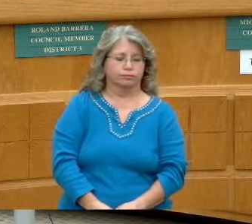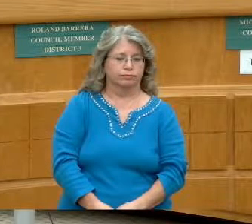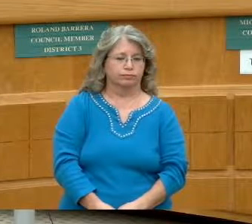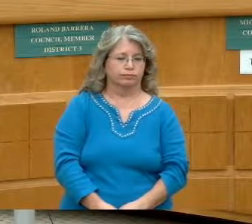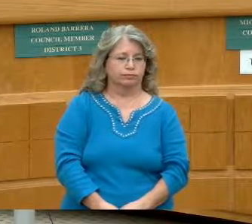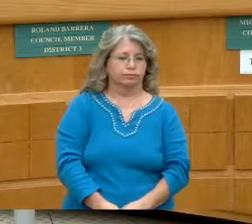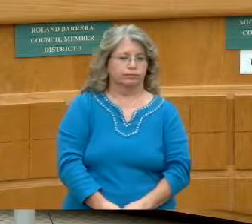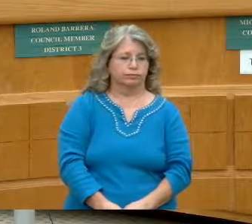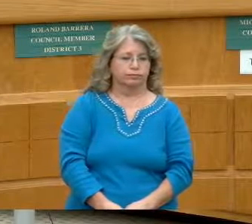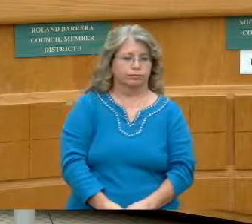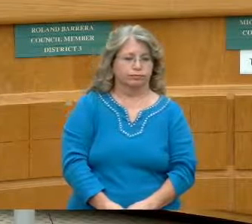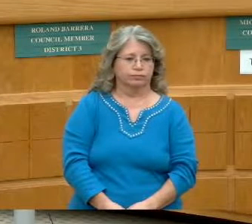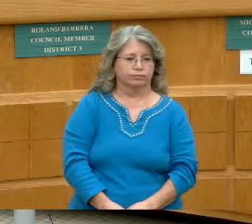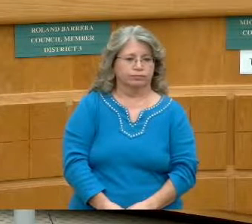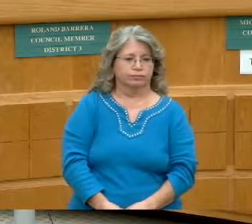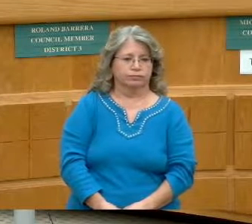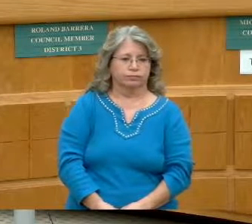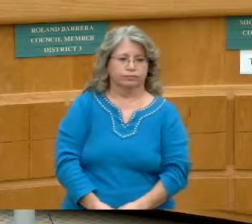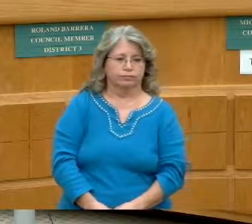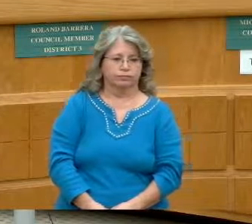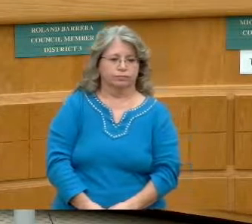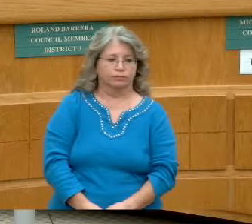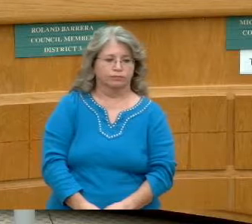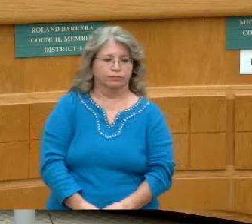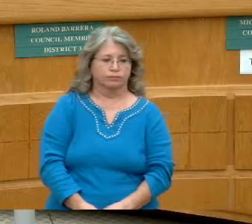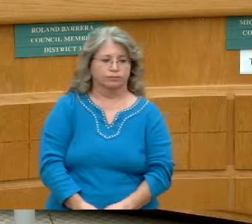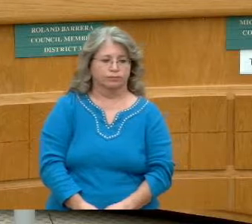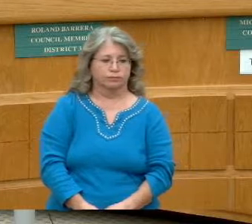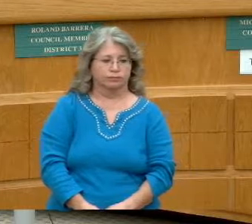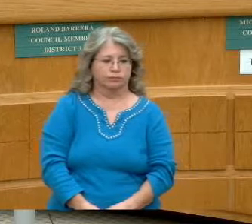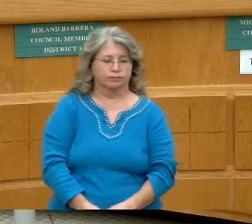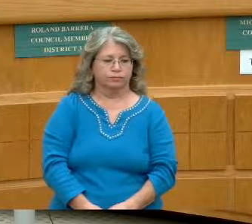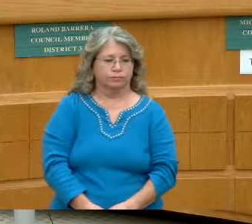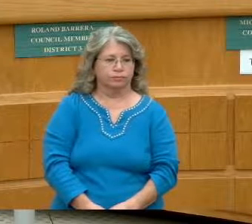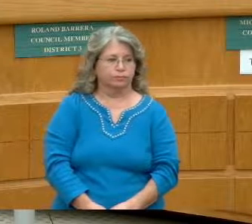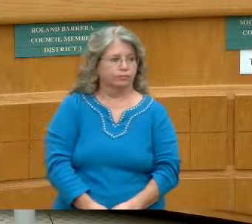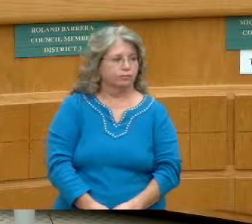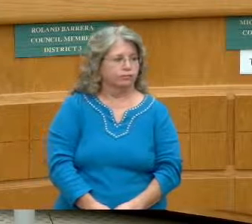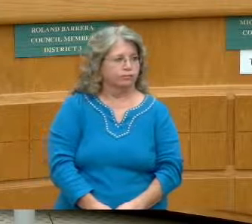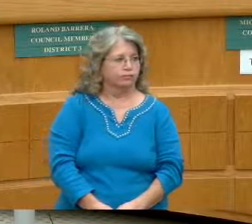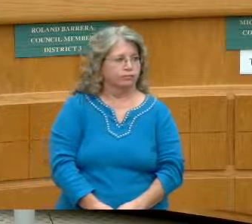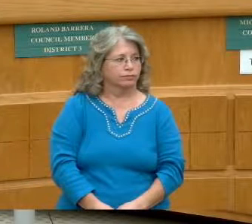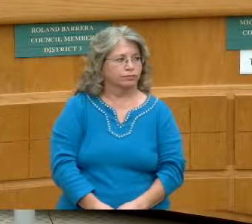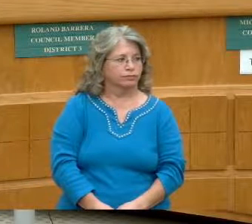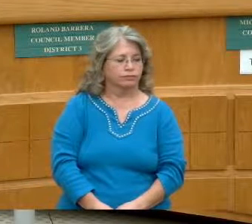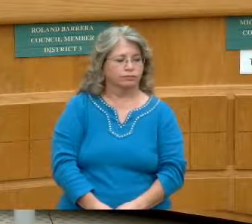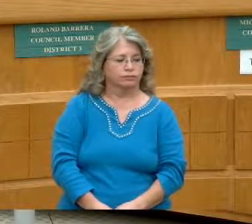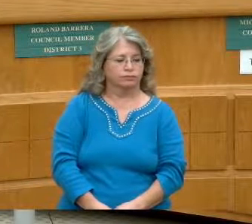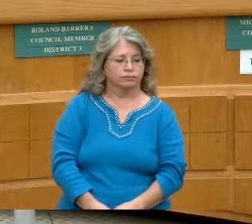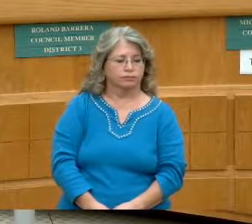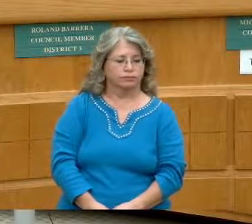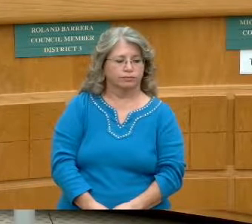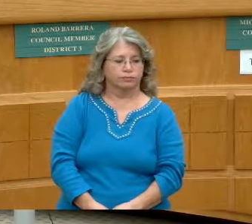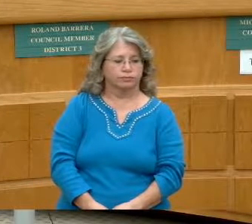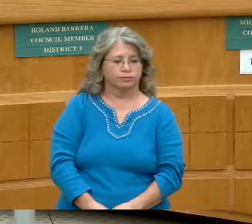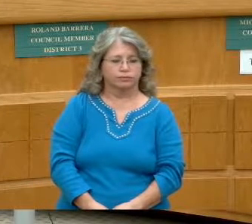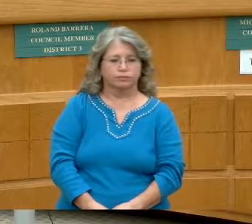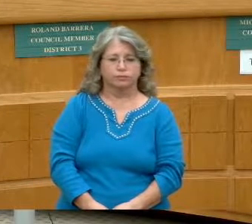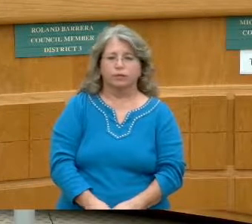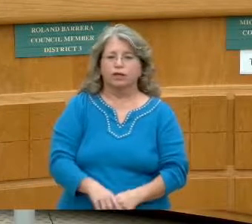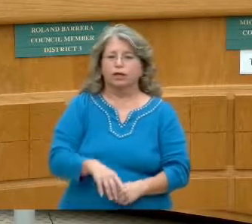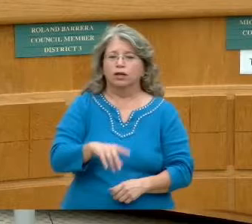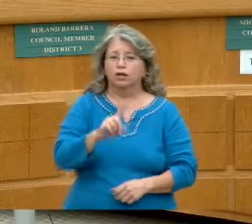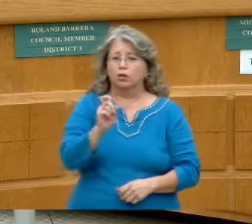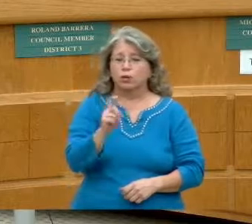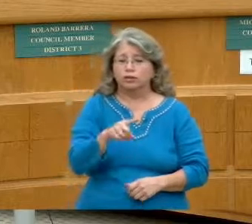militares se comunicará con usted si es negativo, y el distrito de salud se comunicará con usted si es positivo. The question